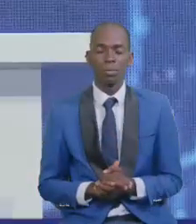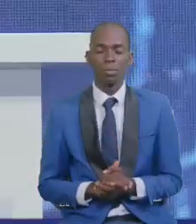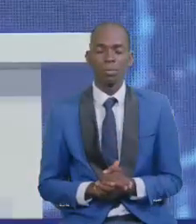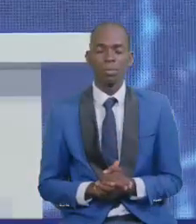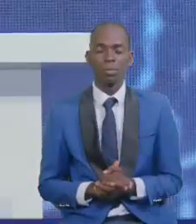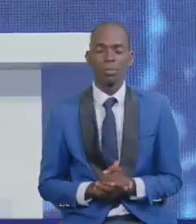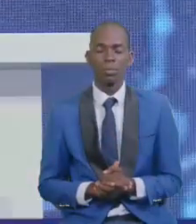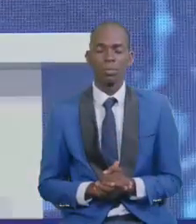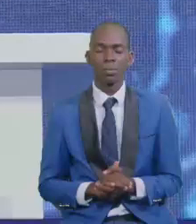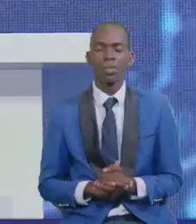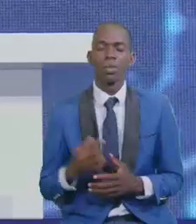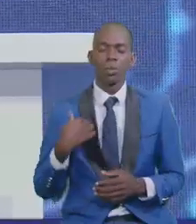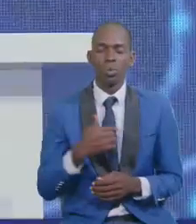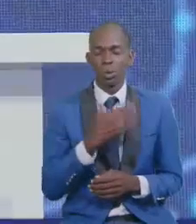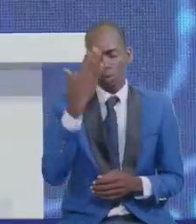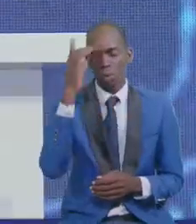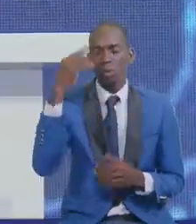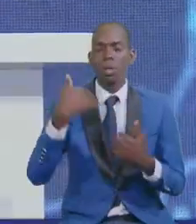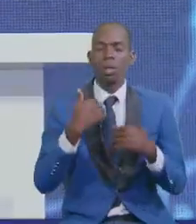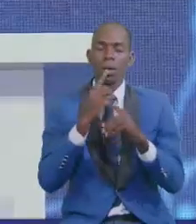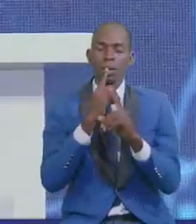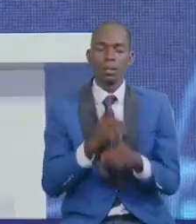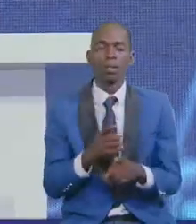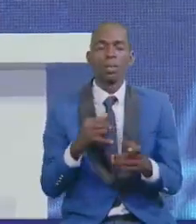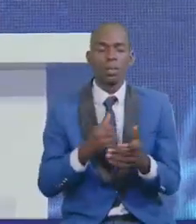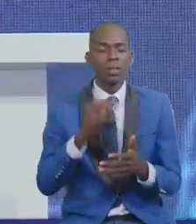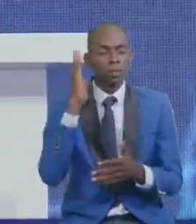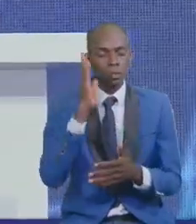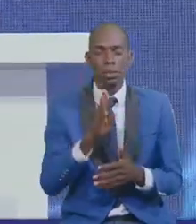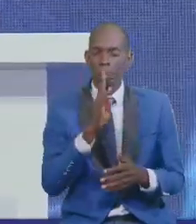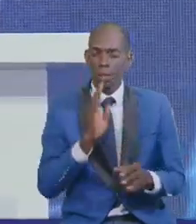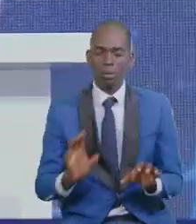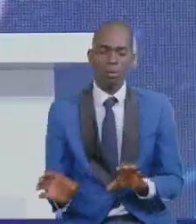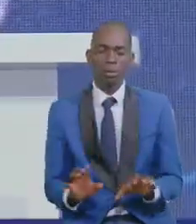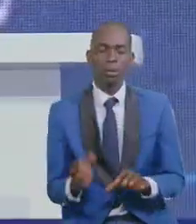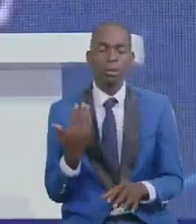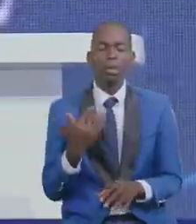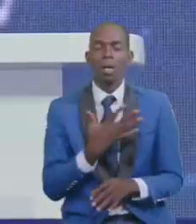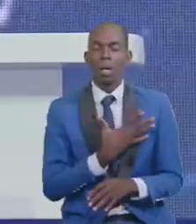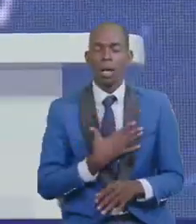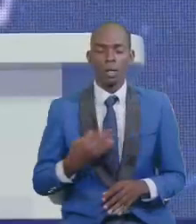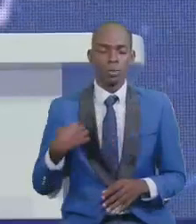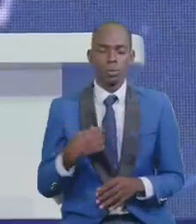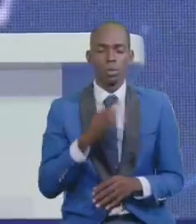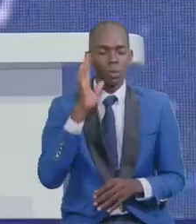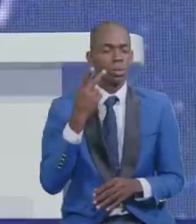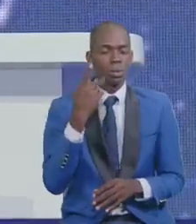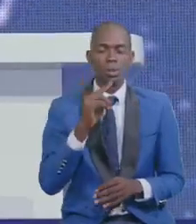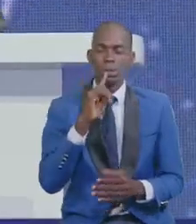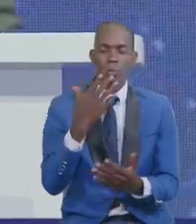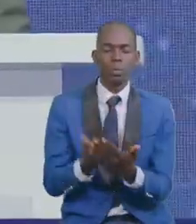We know you have answered. It will be done. And we'll see the evidence in every